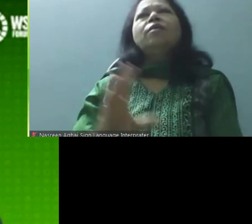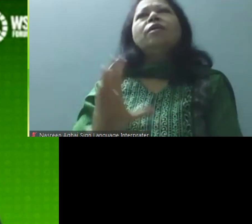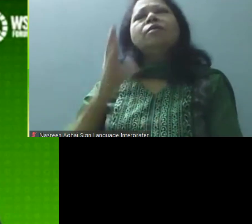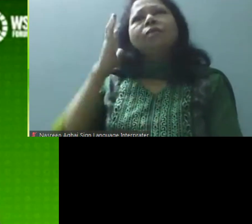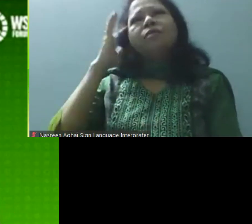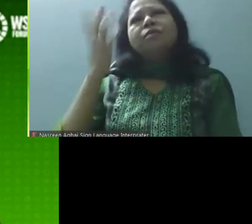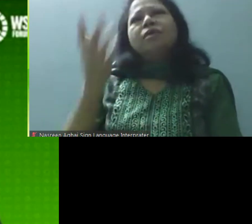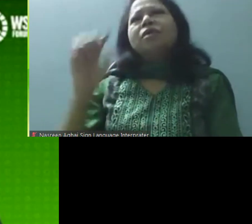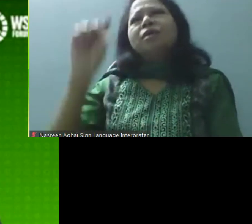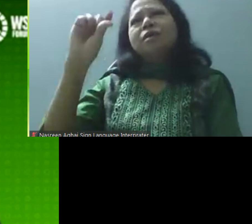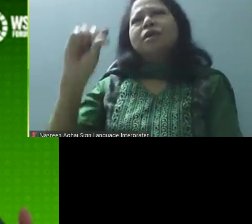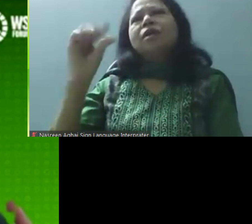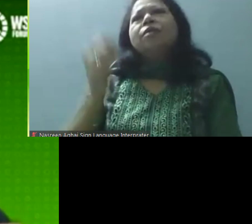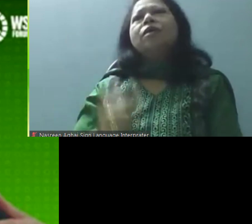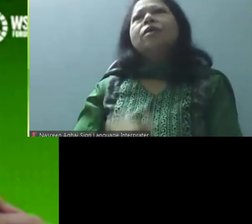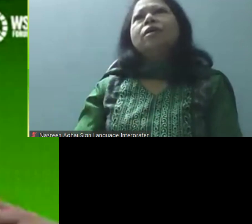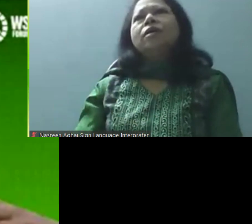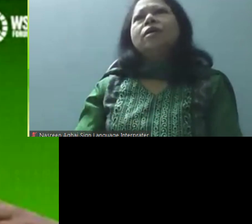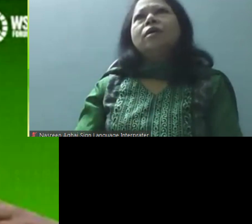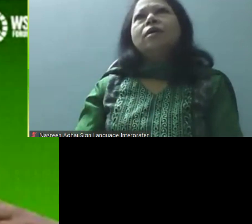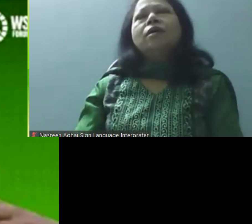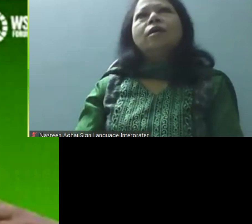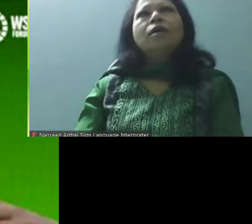it's little things down to there aren't